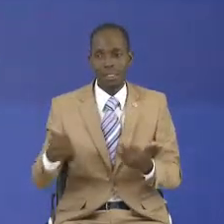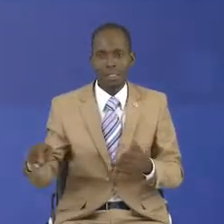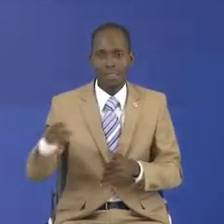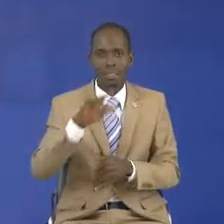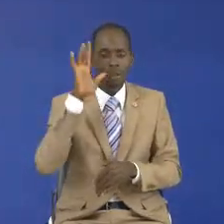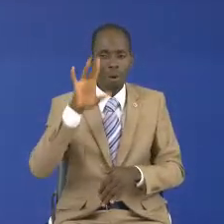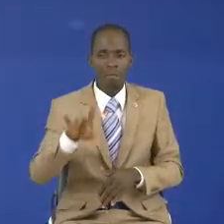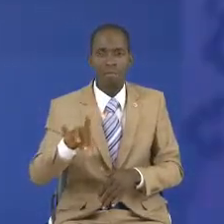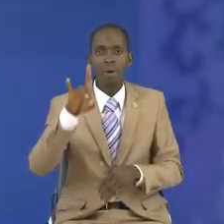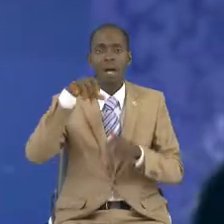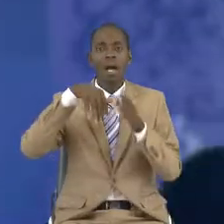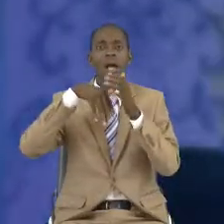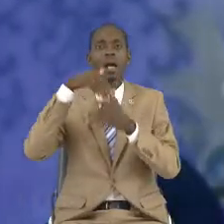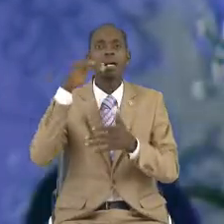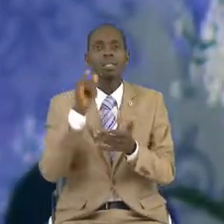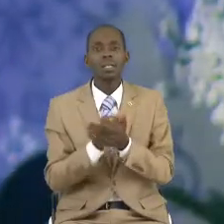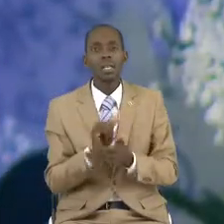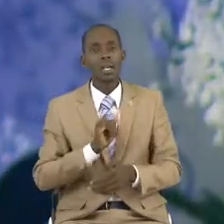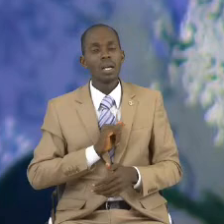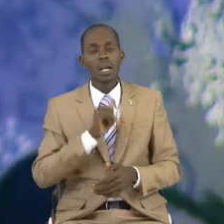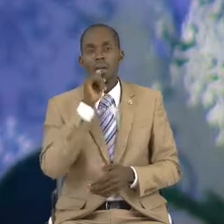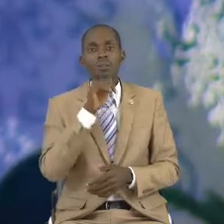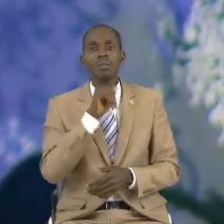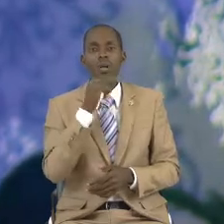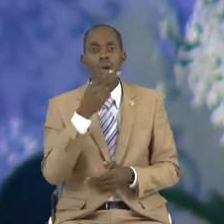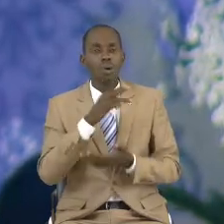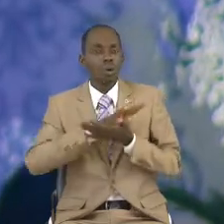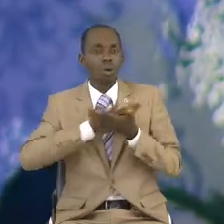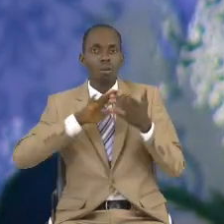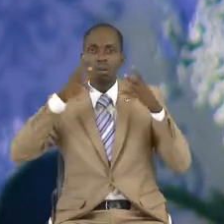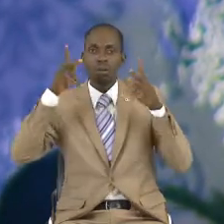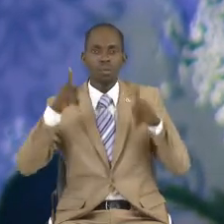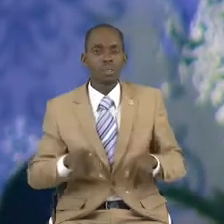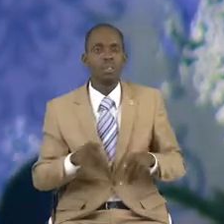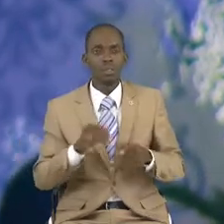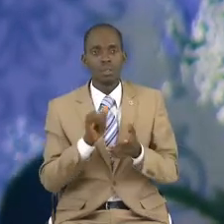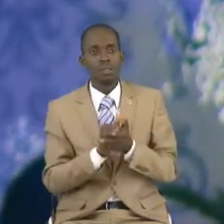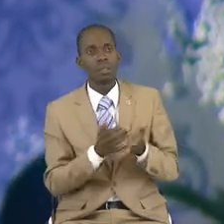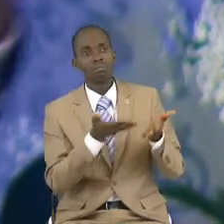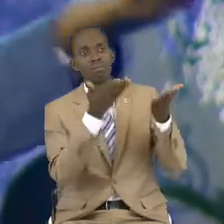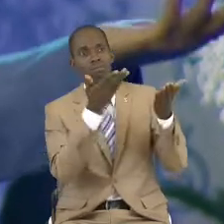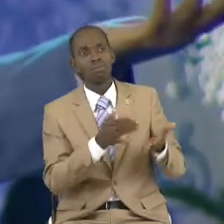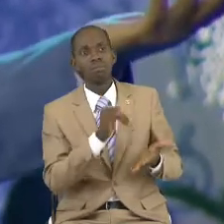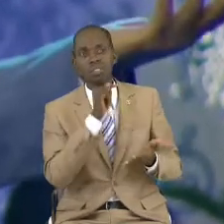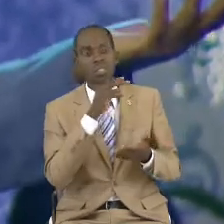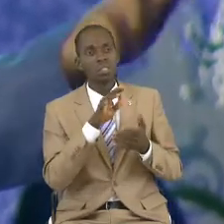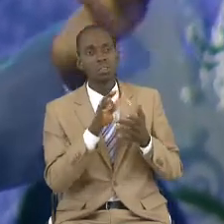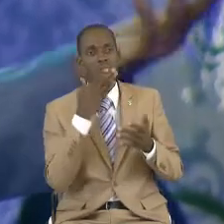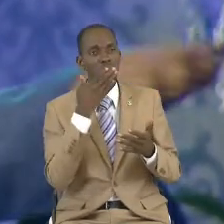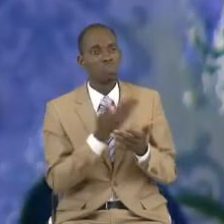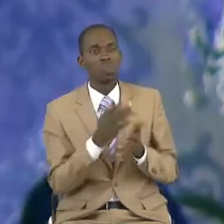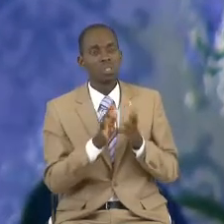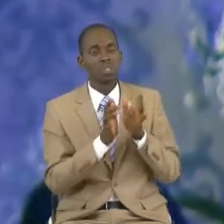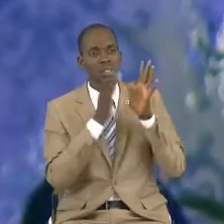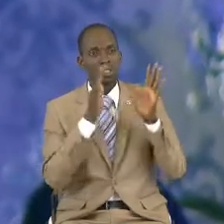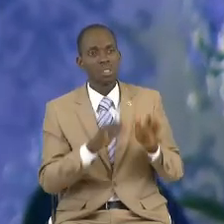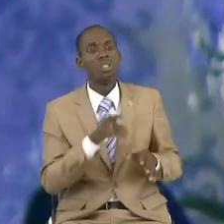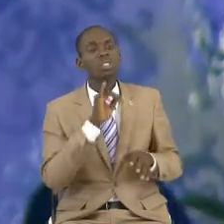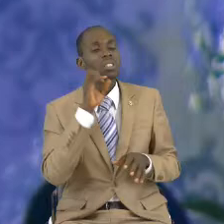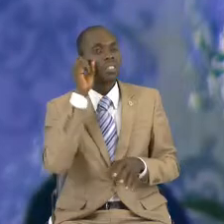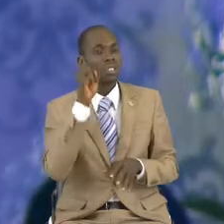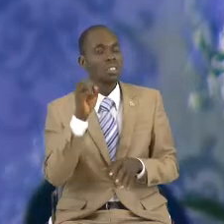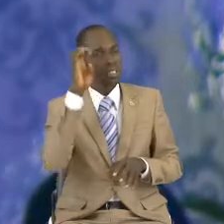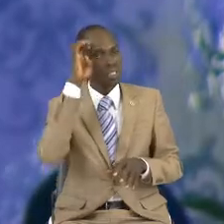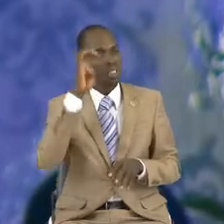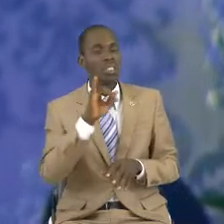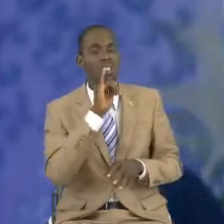all he's not an angel after all she's not an angel she's like a she's a sinner like